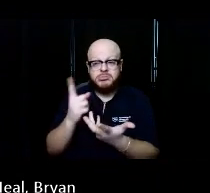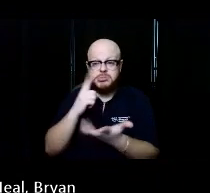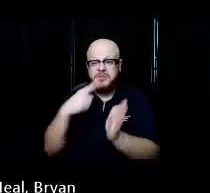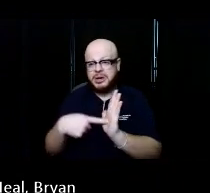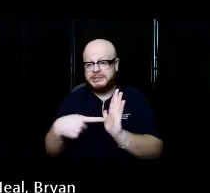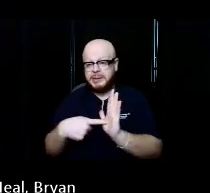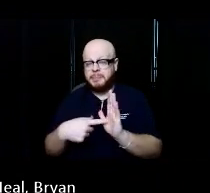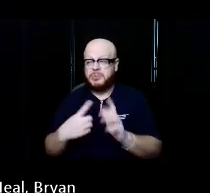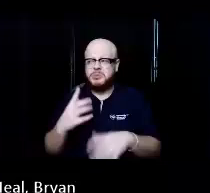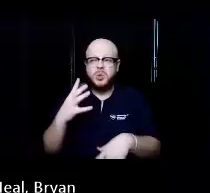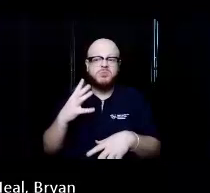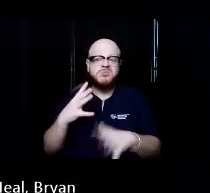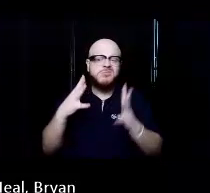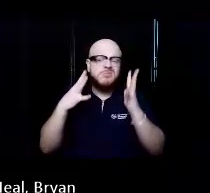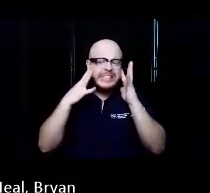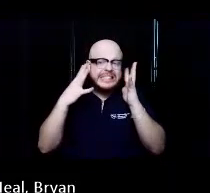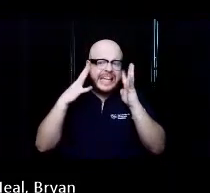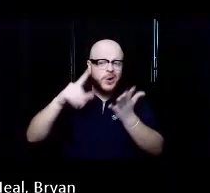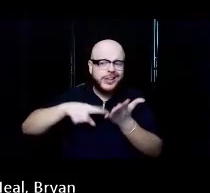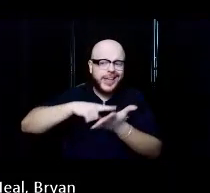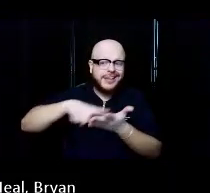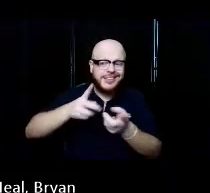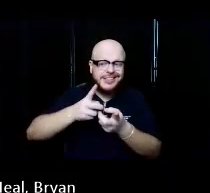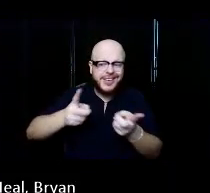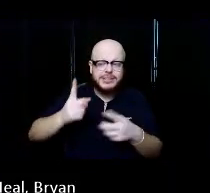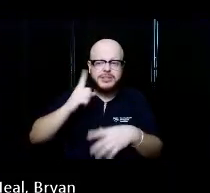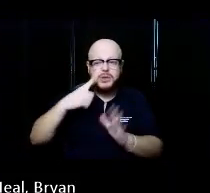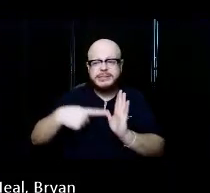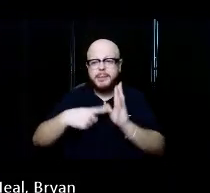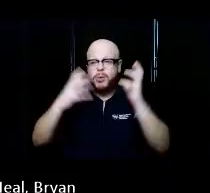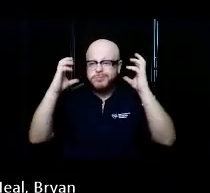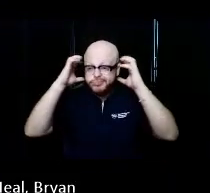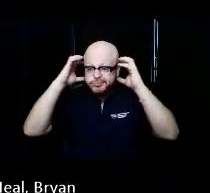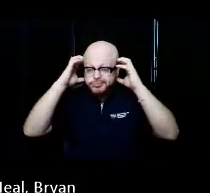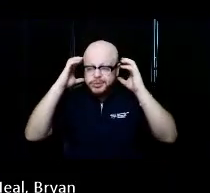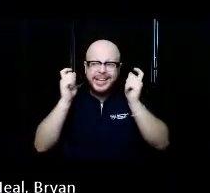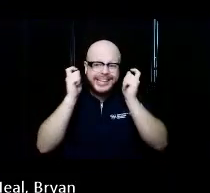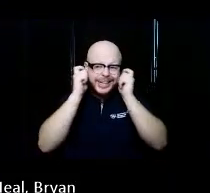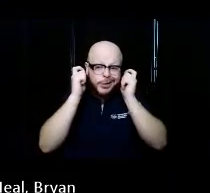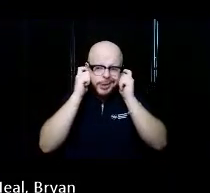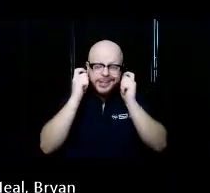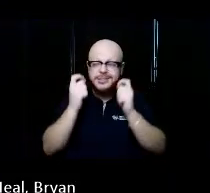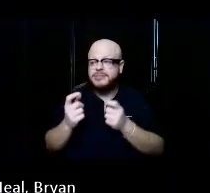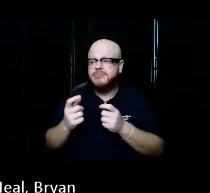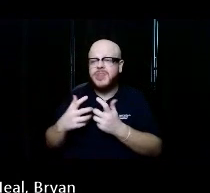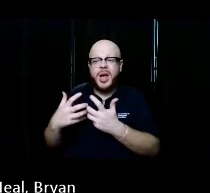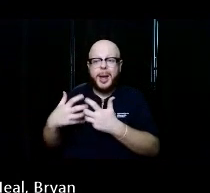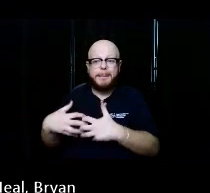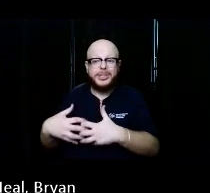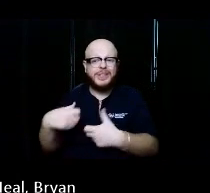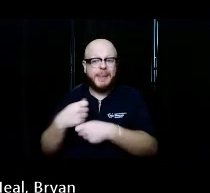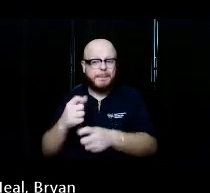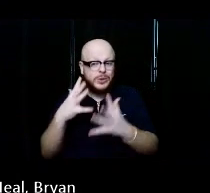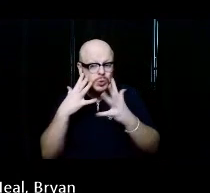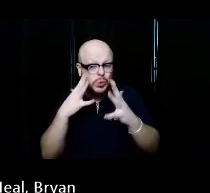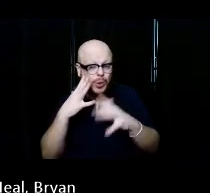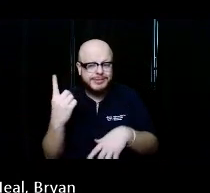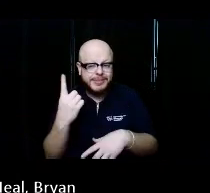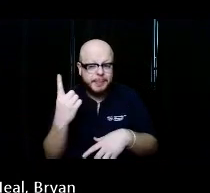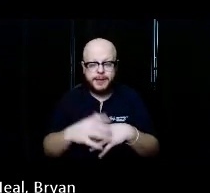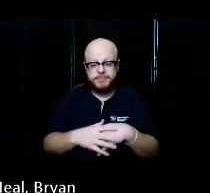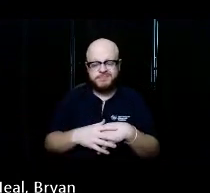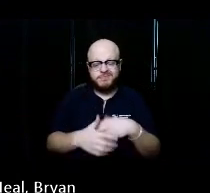about earbuds or small machines that we've talked about. You could look at relocating the workstation. So is there an